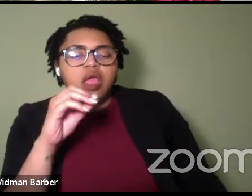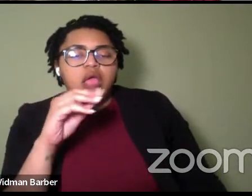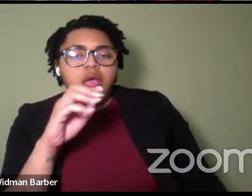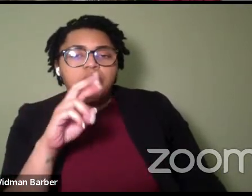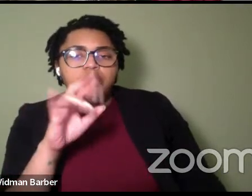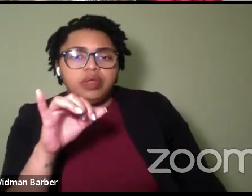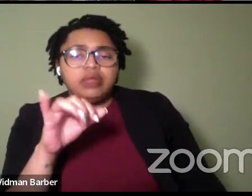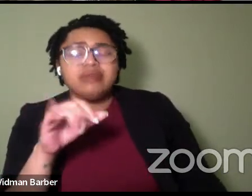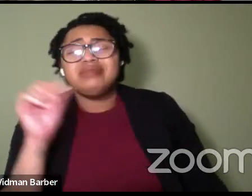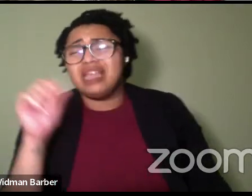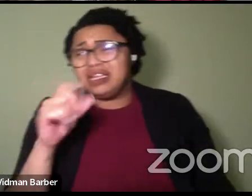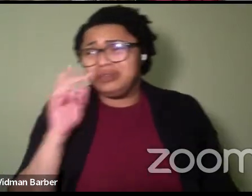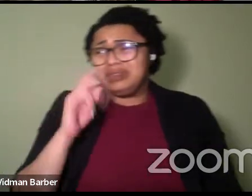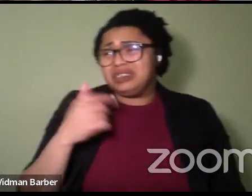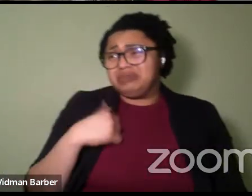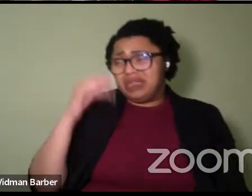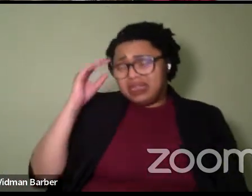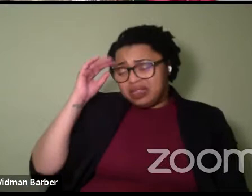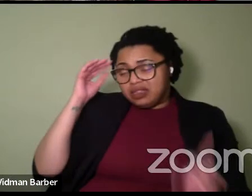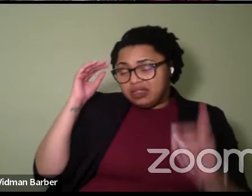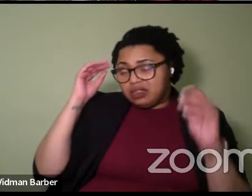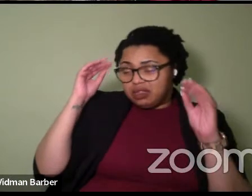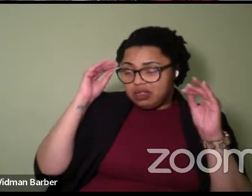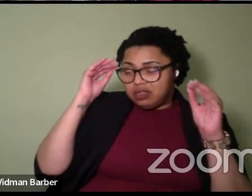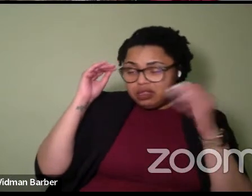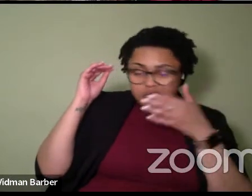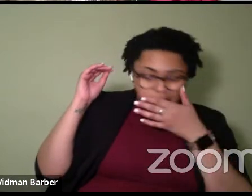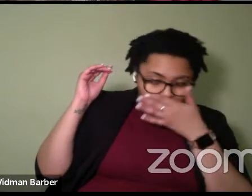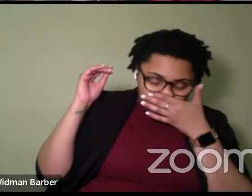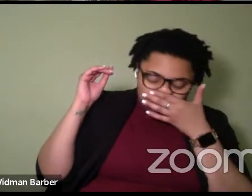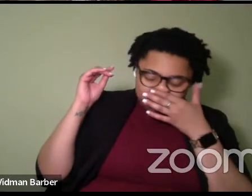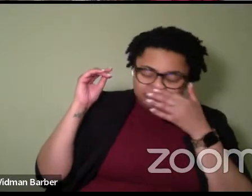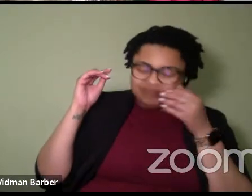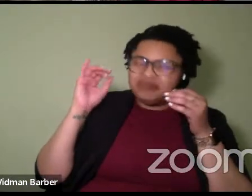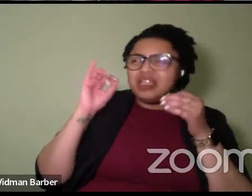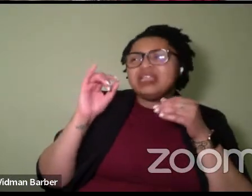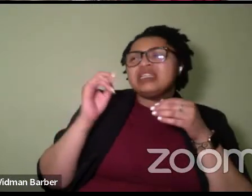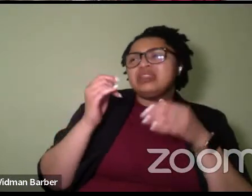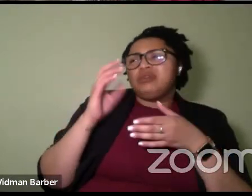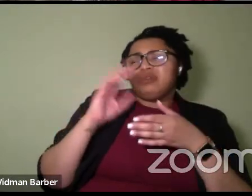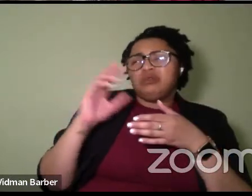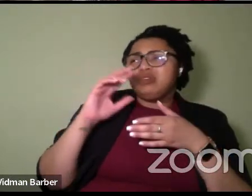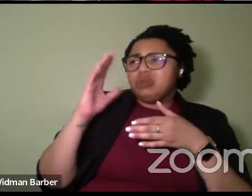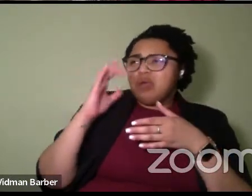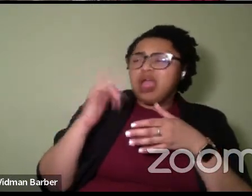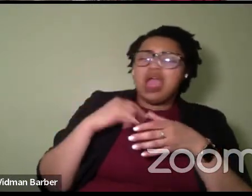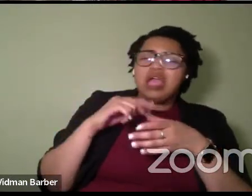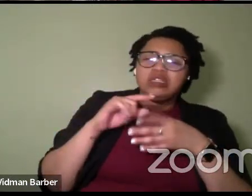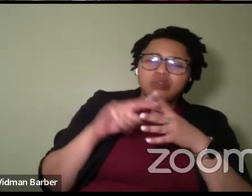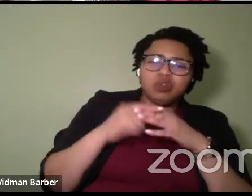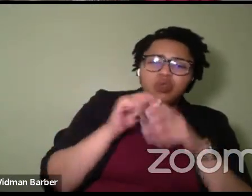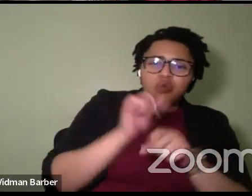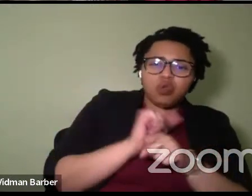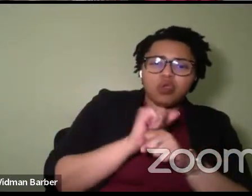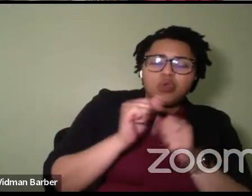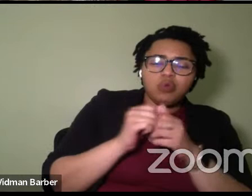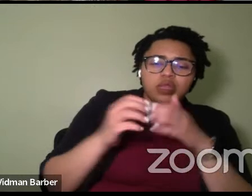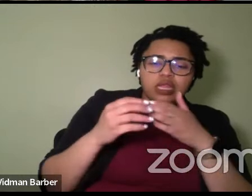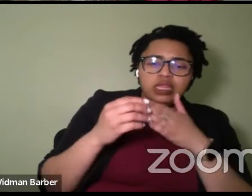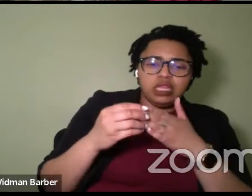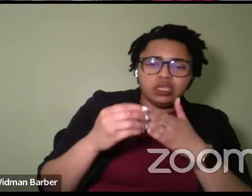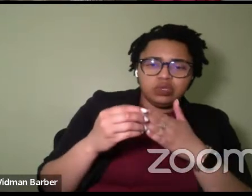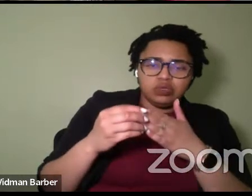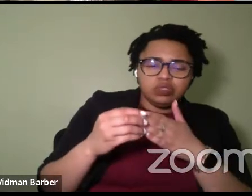it's actually part of the reason why I got into doing work around leadership, because I think we focus so long on mentoring, and I still believe